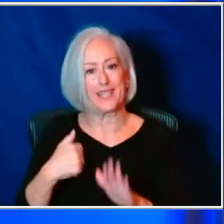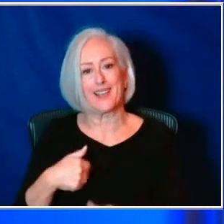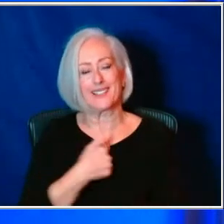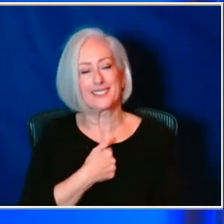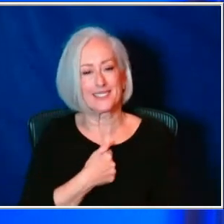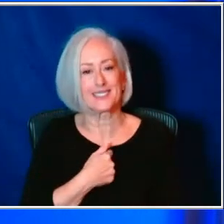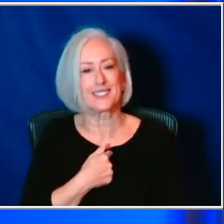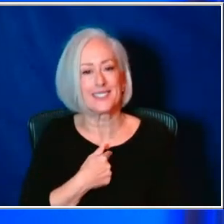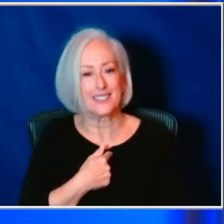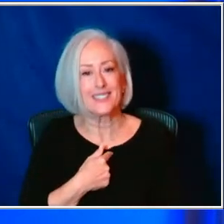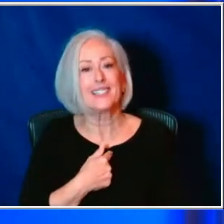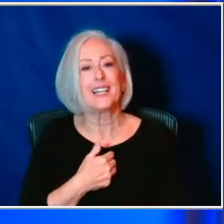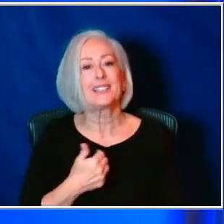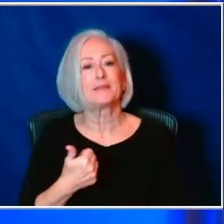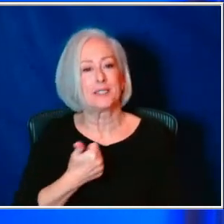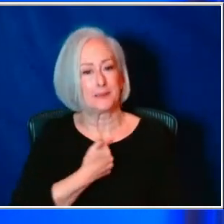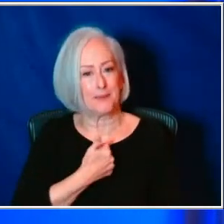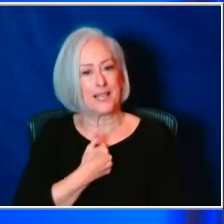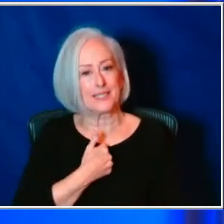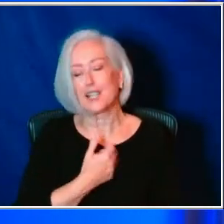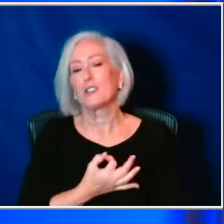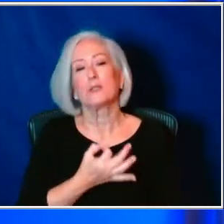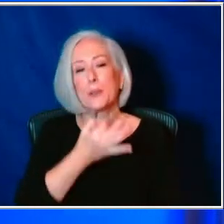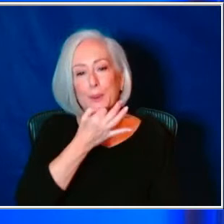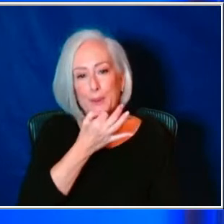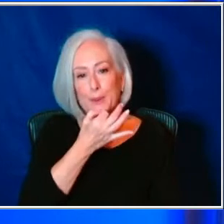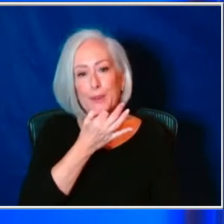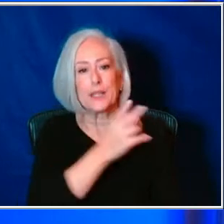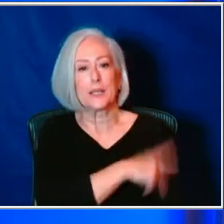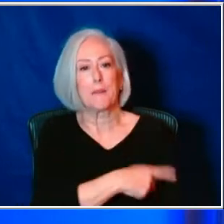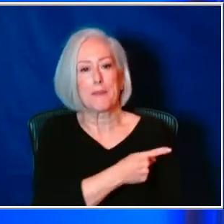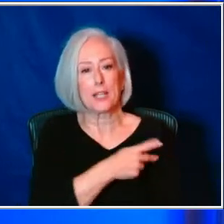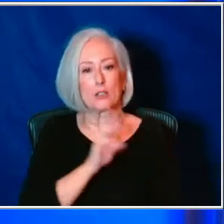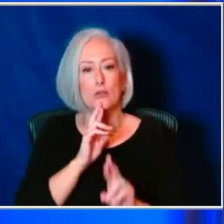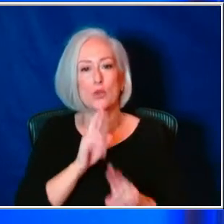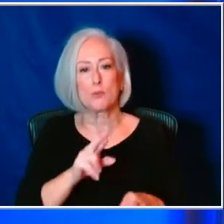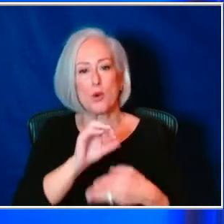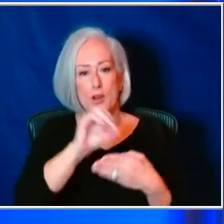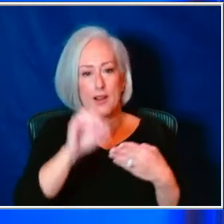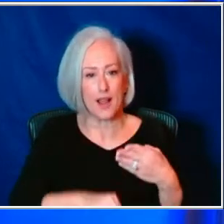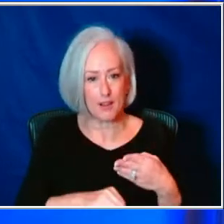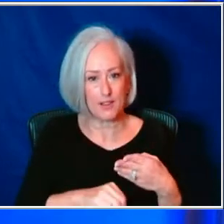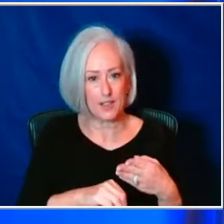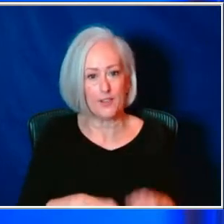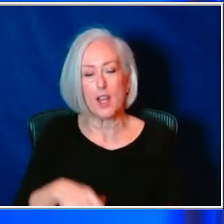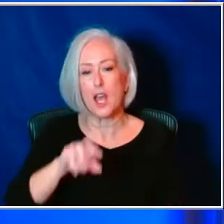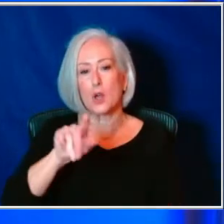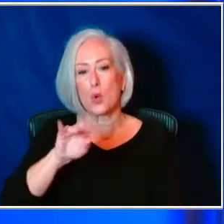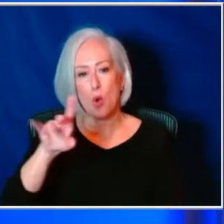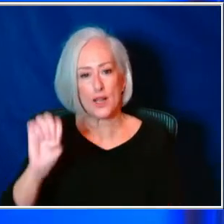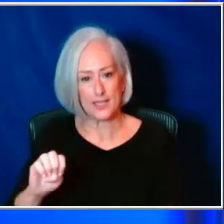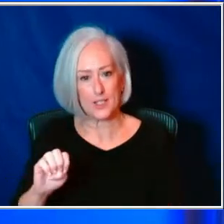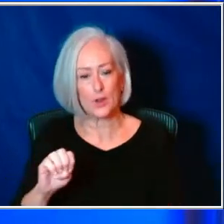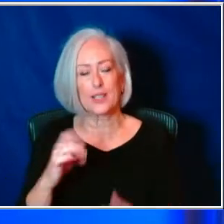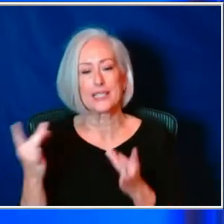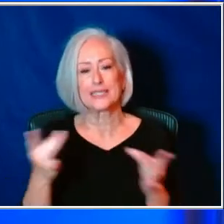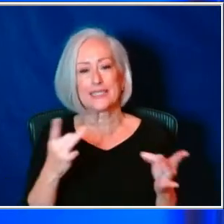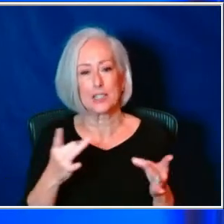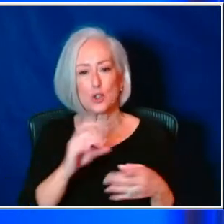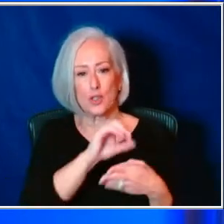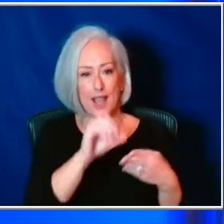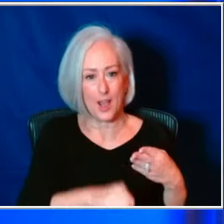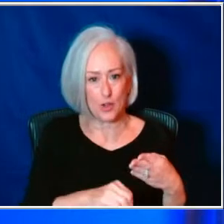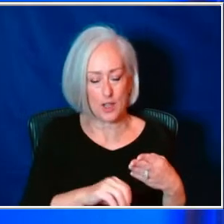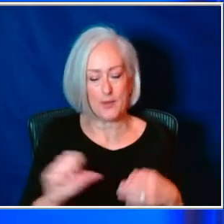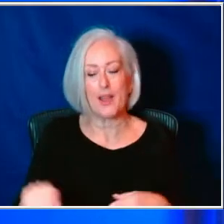have expertise in patient-reported outcomes, quantitative sensory testing, and neuroimaging from my other research, they felt that we